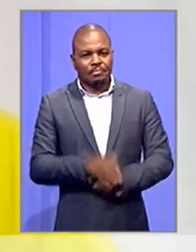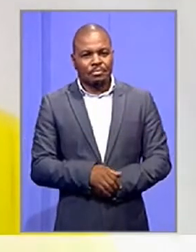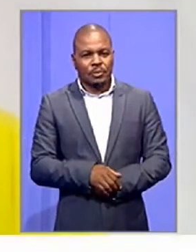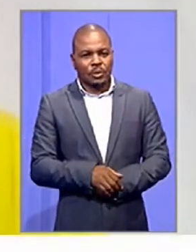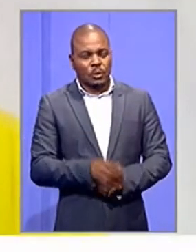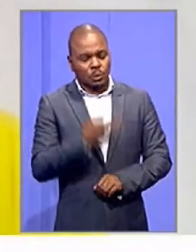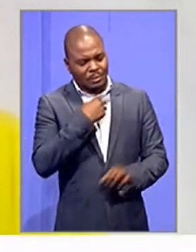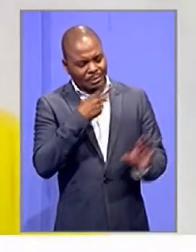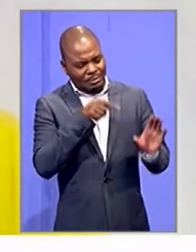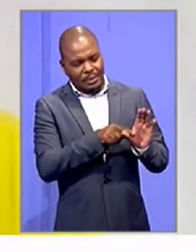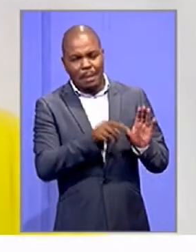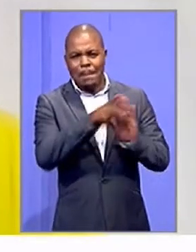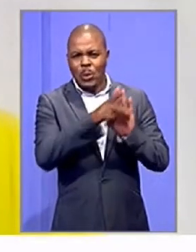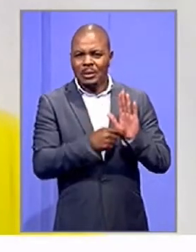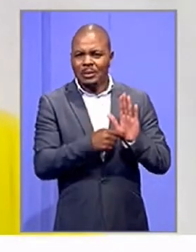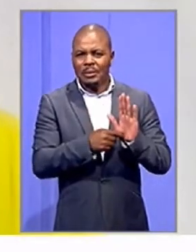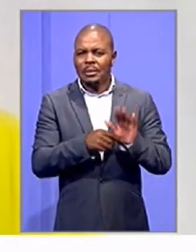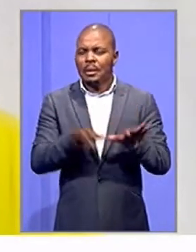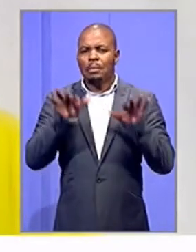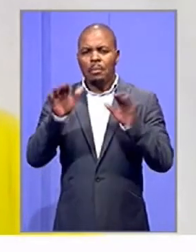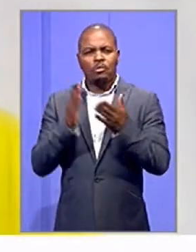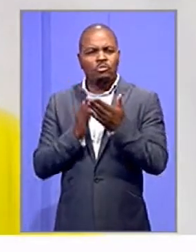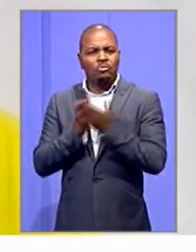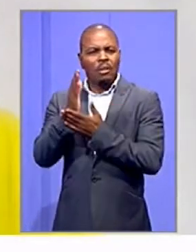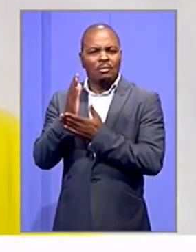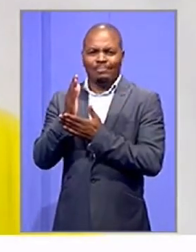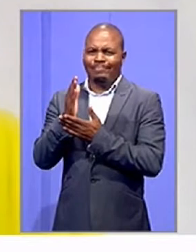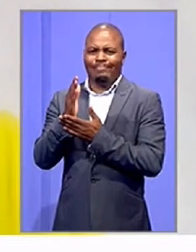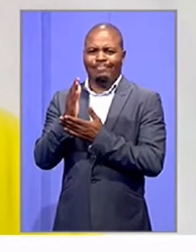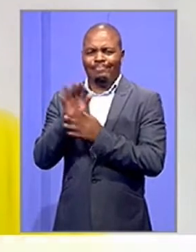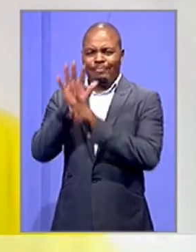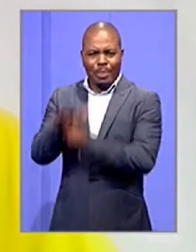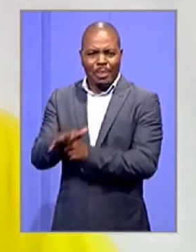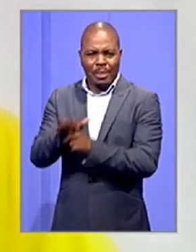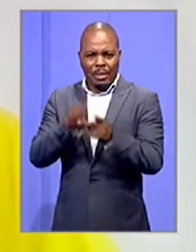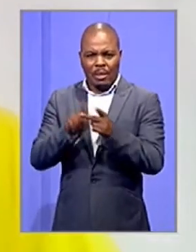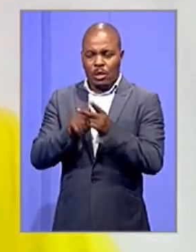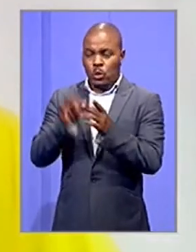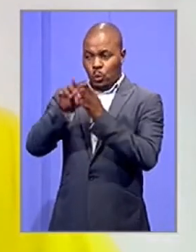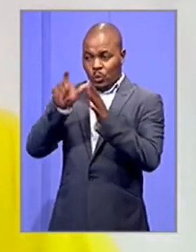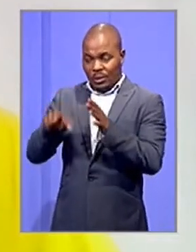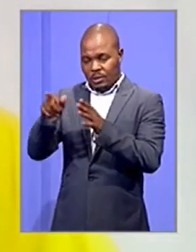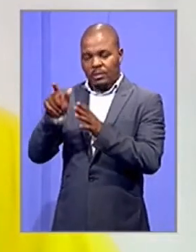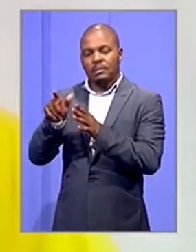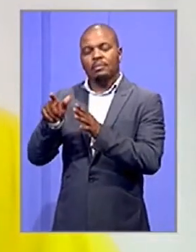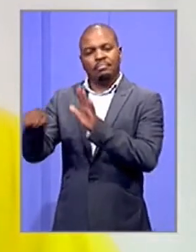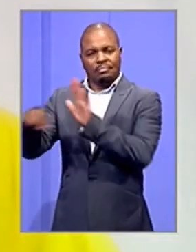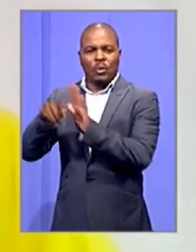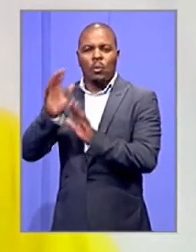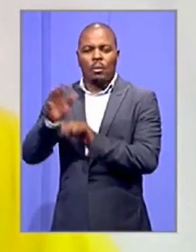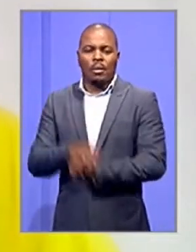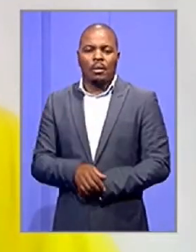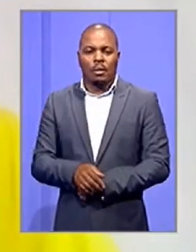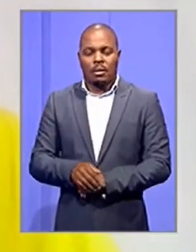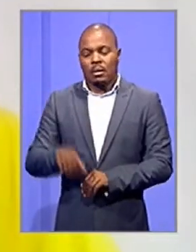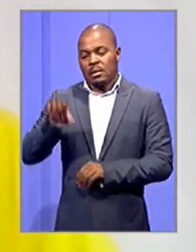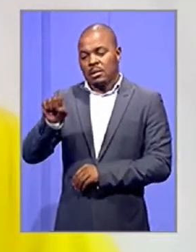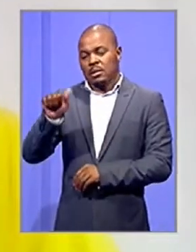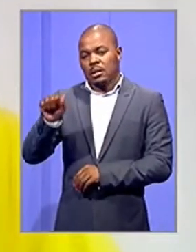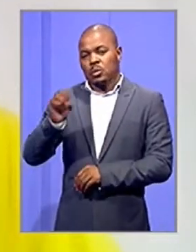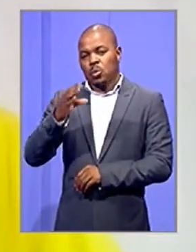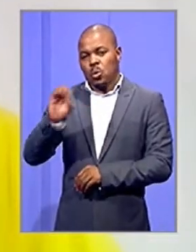le gatello ya ditokelo tsa botho gape o tlo ama dithuto tsa baithuti haholo. Re le SABC le bona baithuti ba University